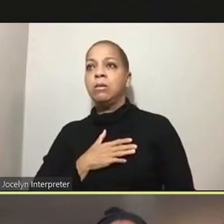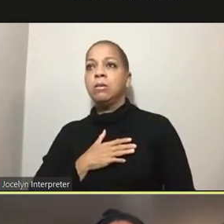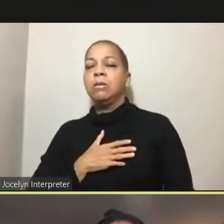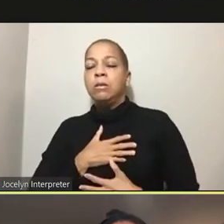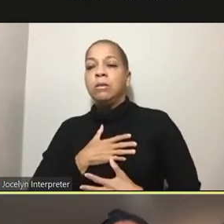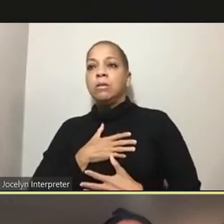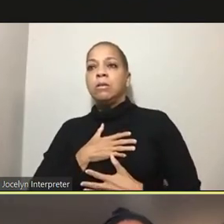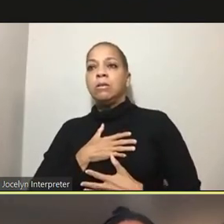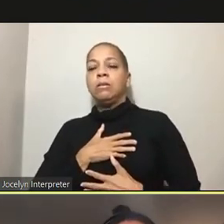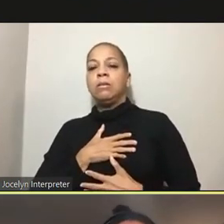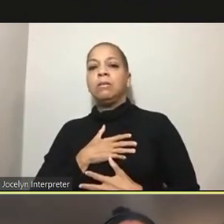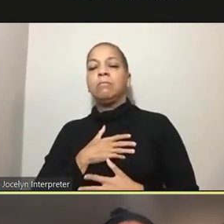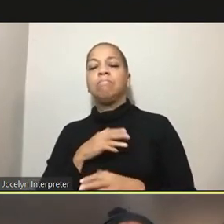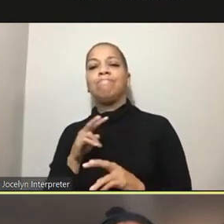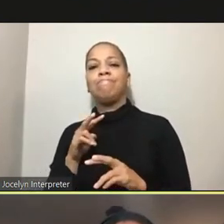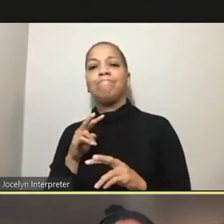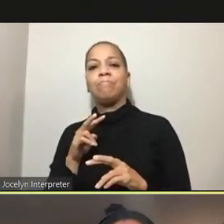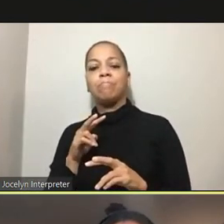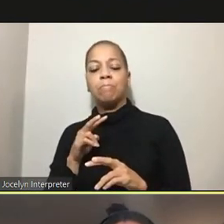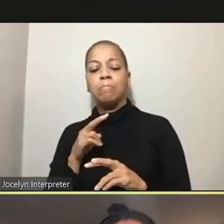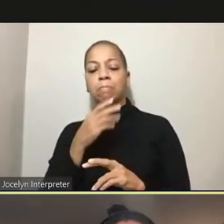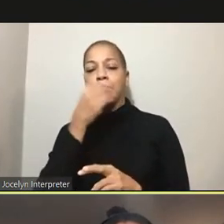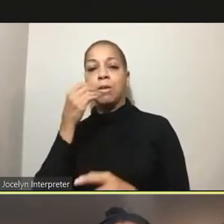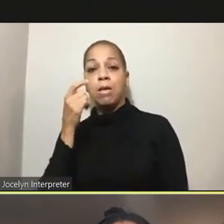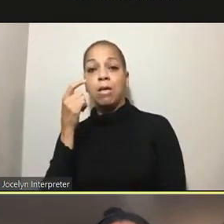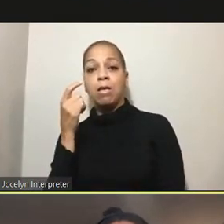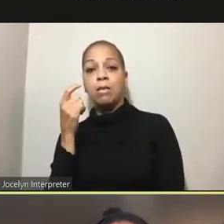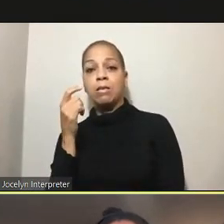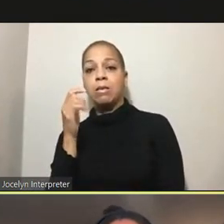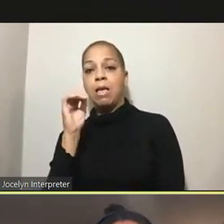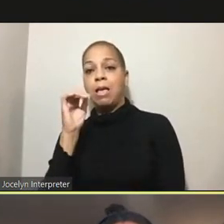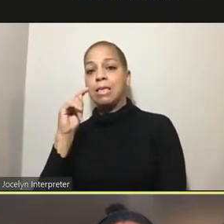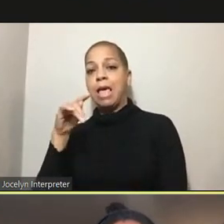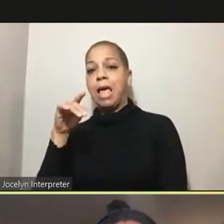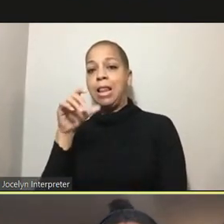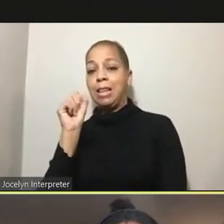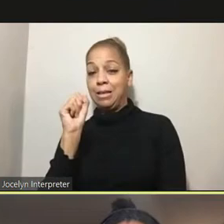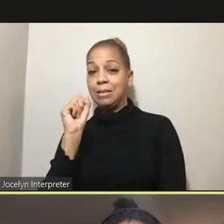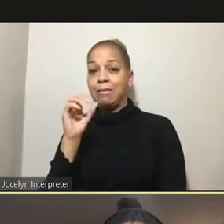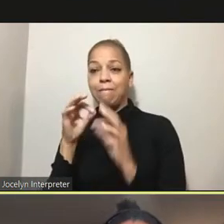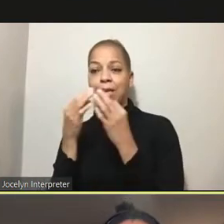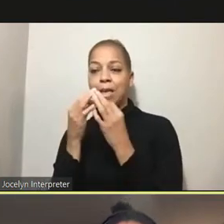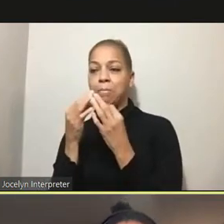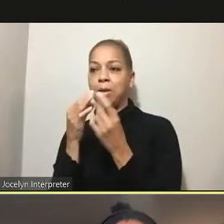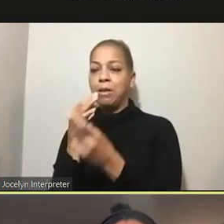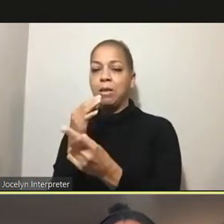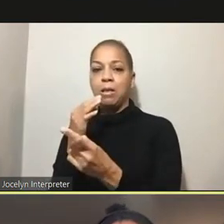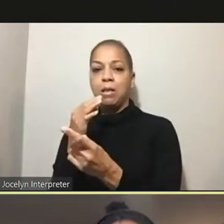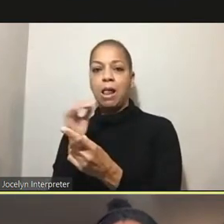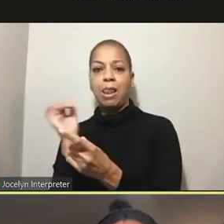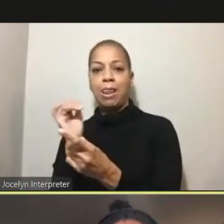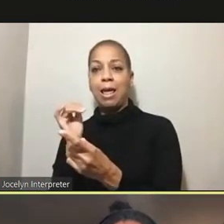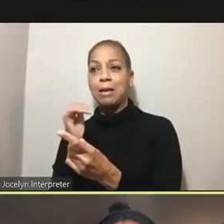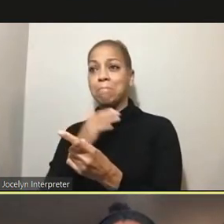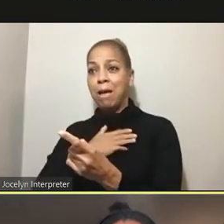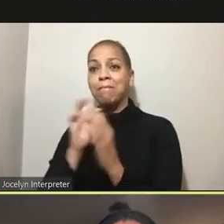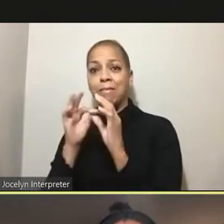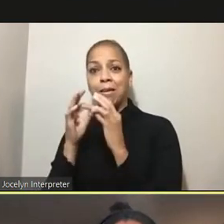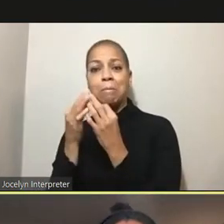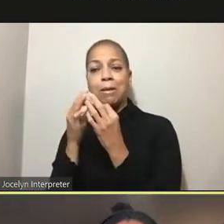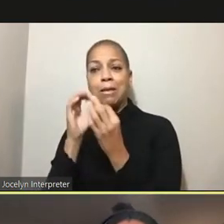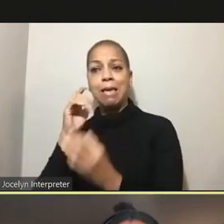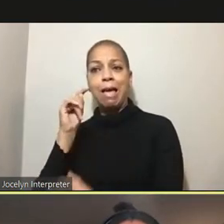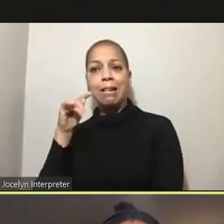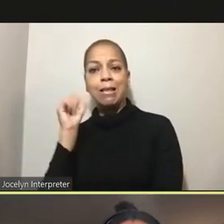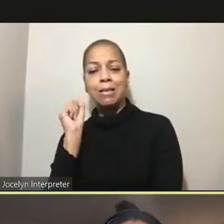because the Catlett's, Elizabeth Catlett's family are like my, they're basically my family, you know,